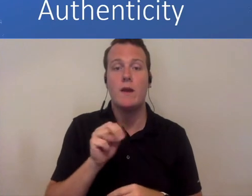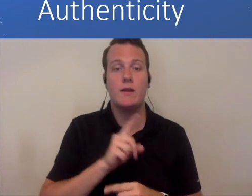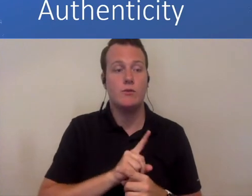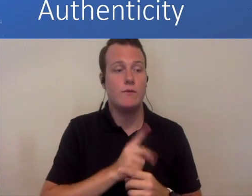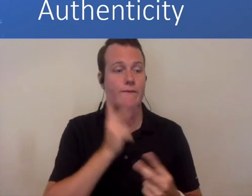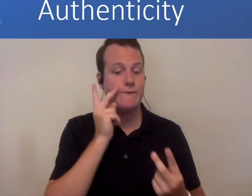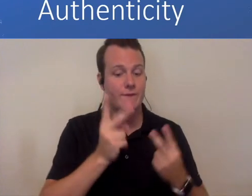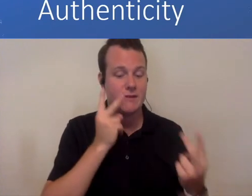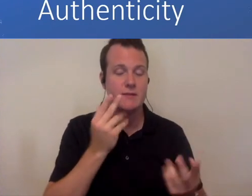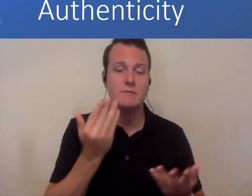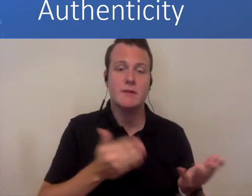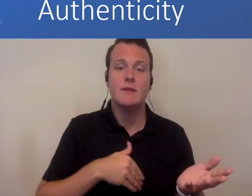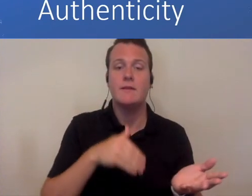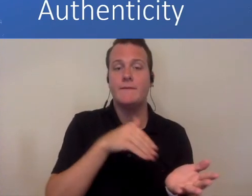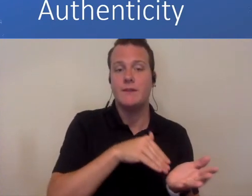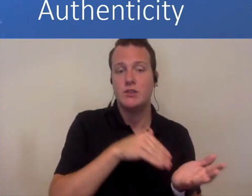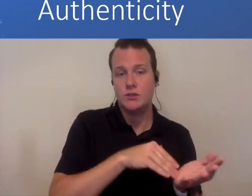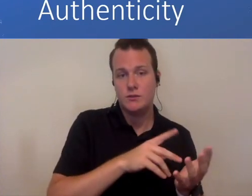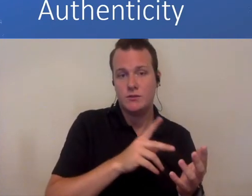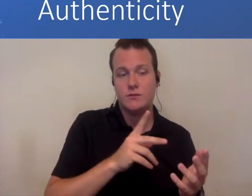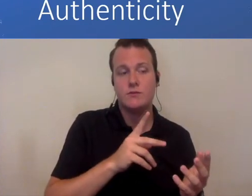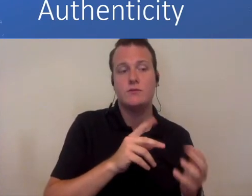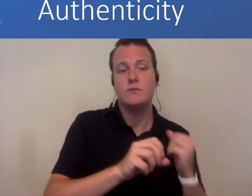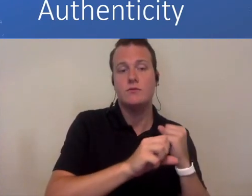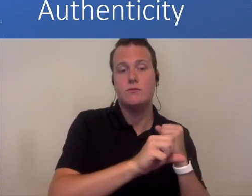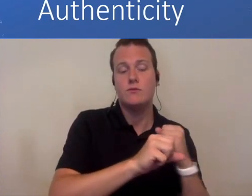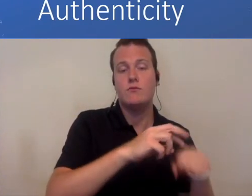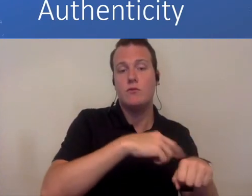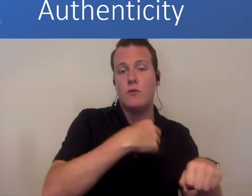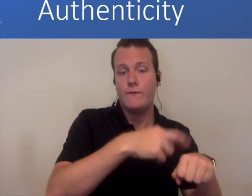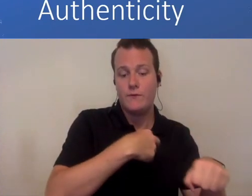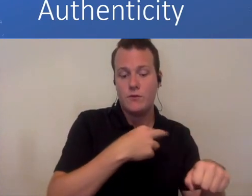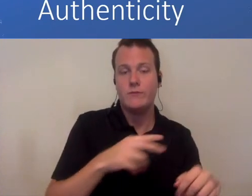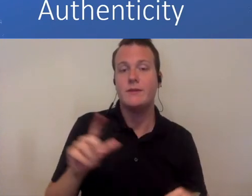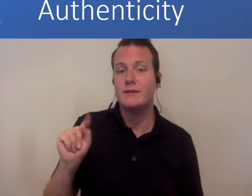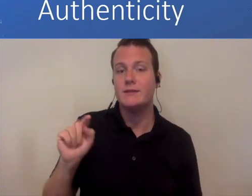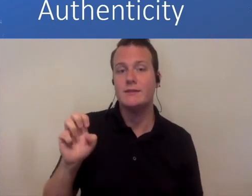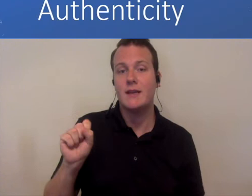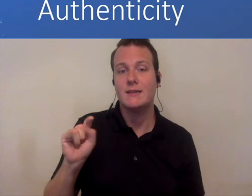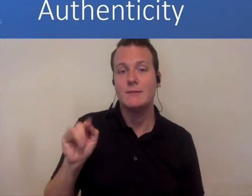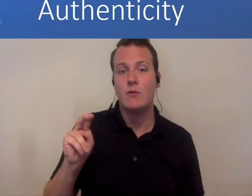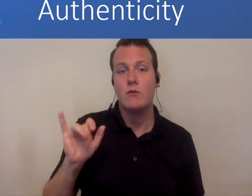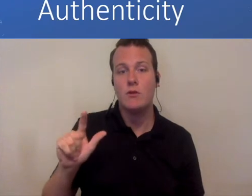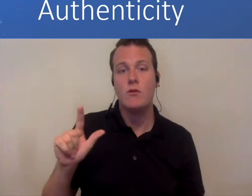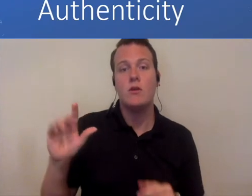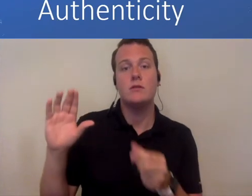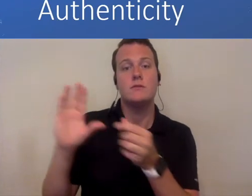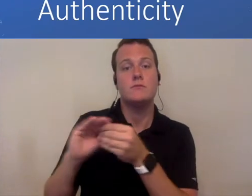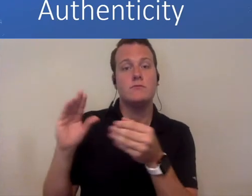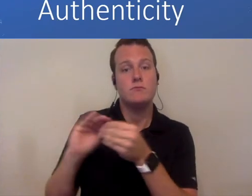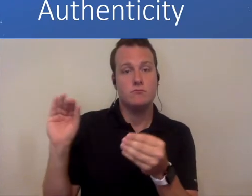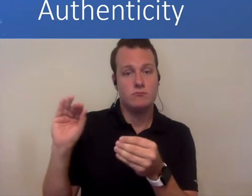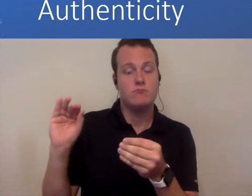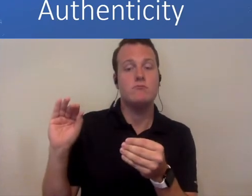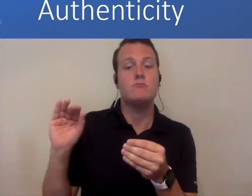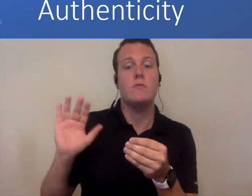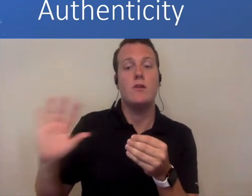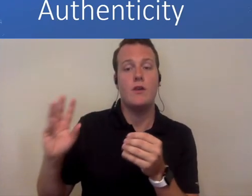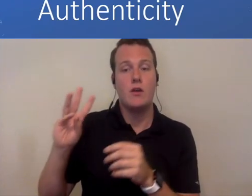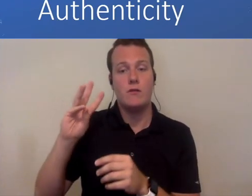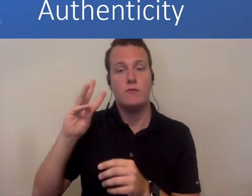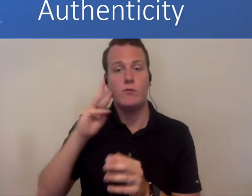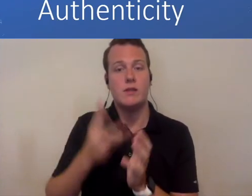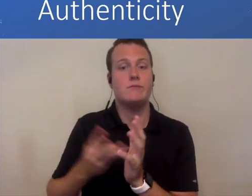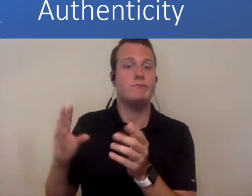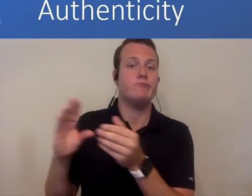and make these physician referral revisits and you talk to them, testimonials are great. Bring testimonials from your patients